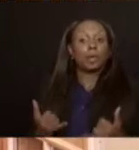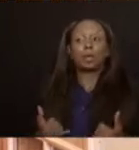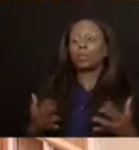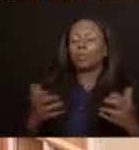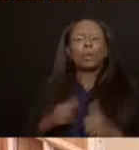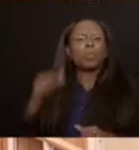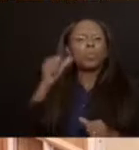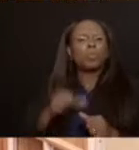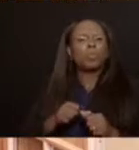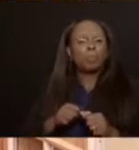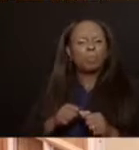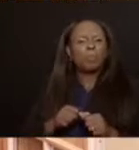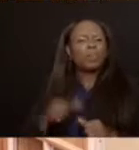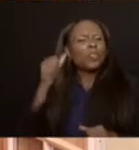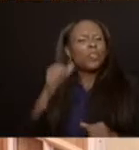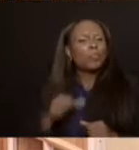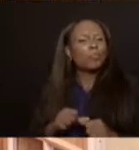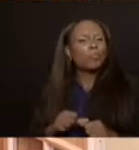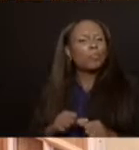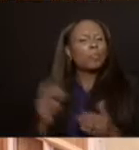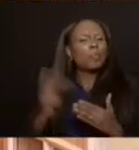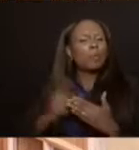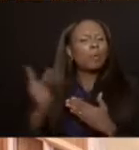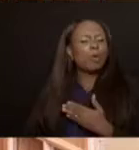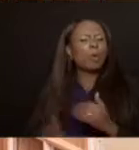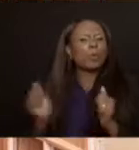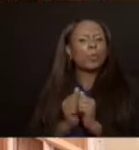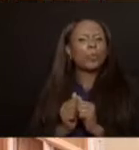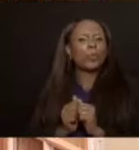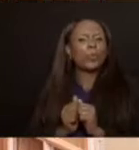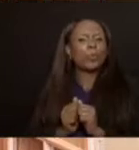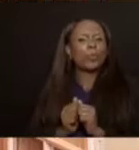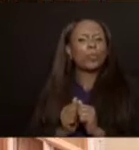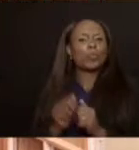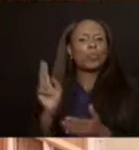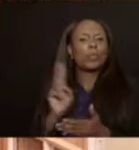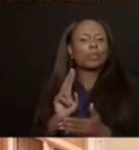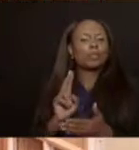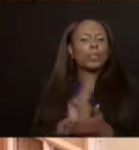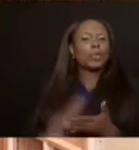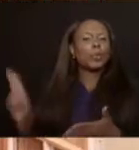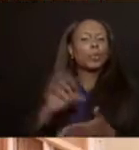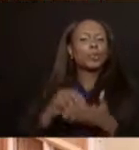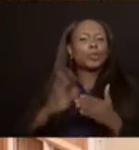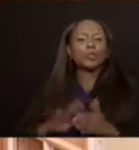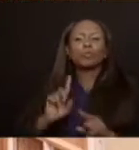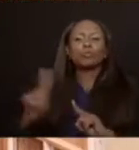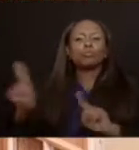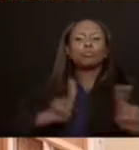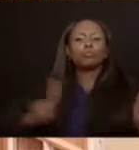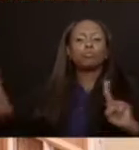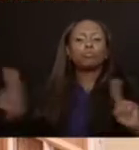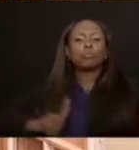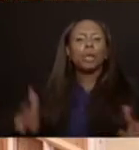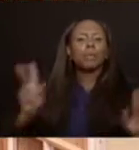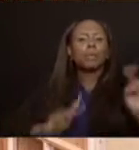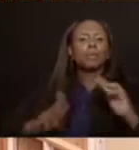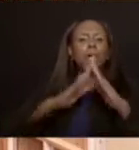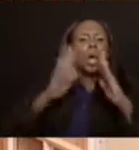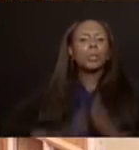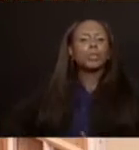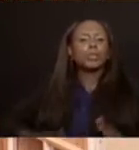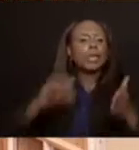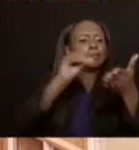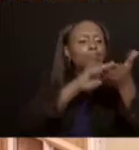go into the houses where persons are over 70 and not capable of moving or not comfortable to move.